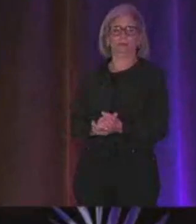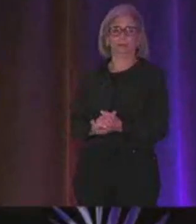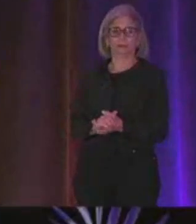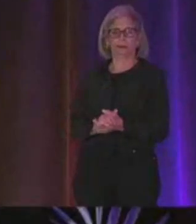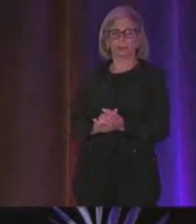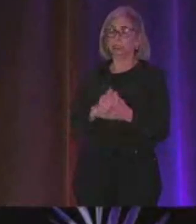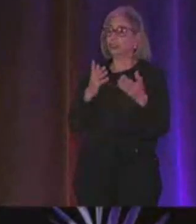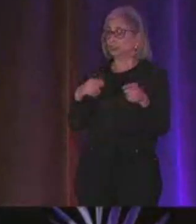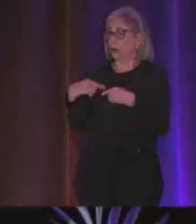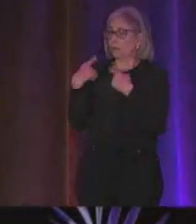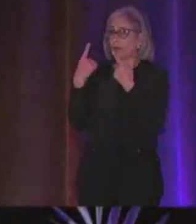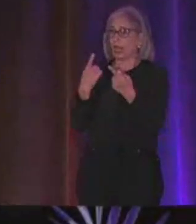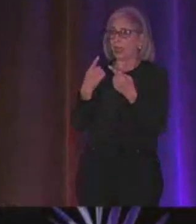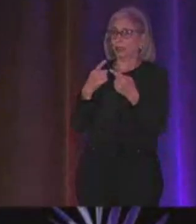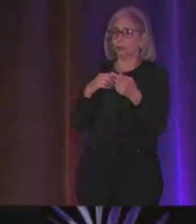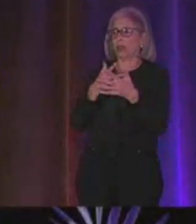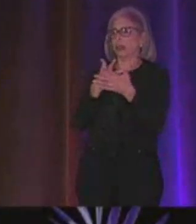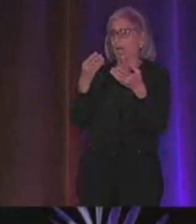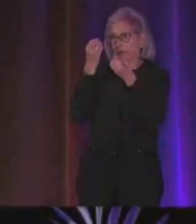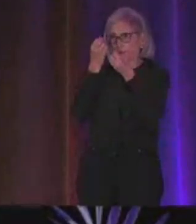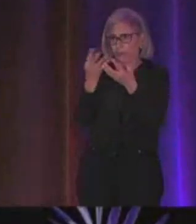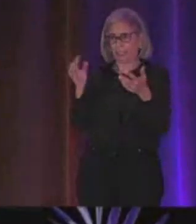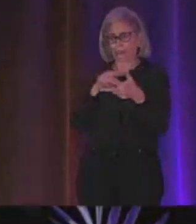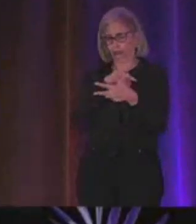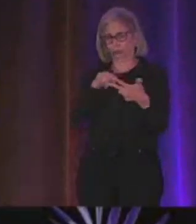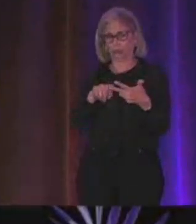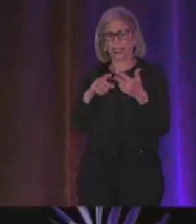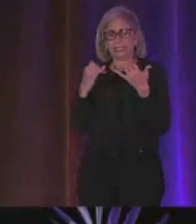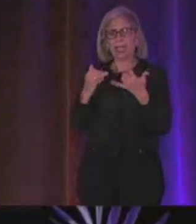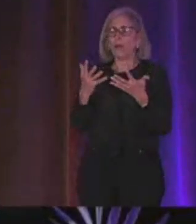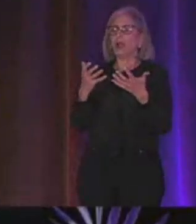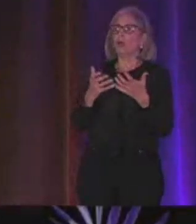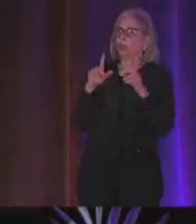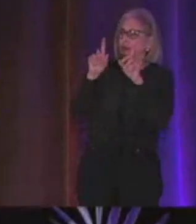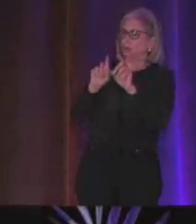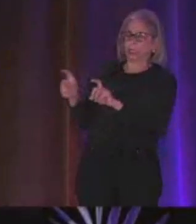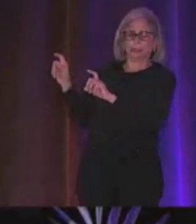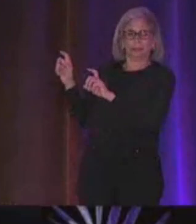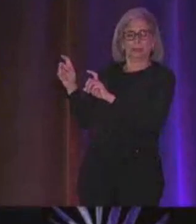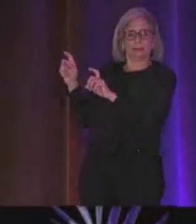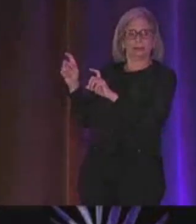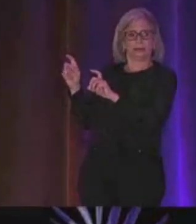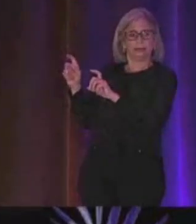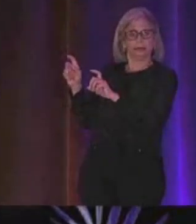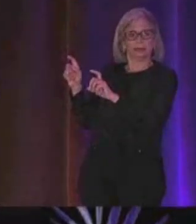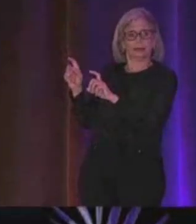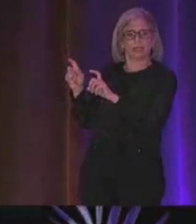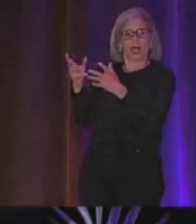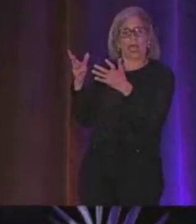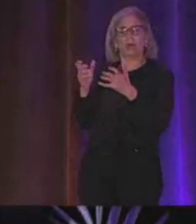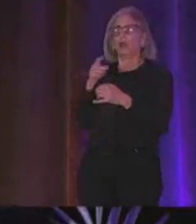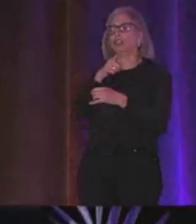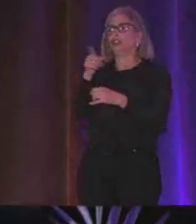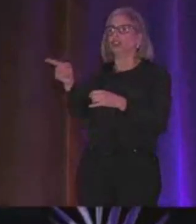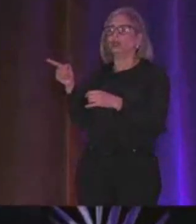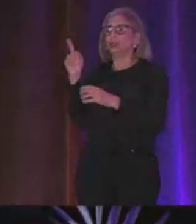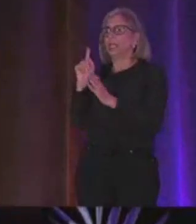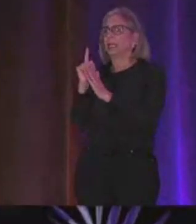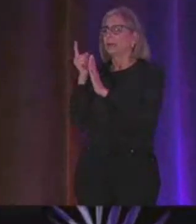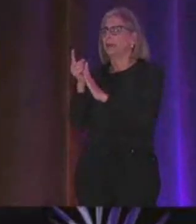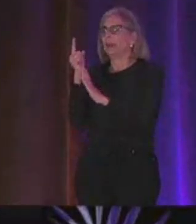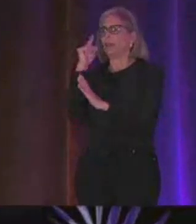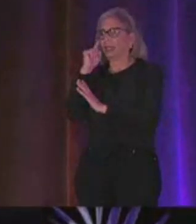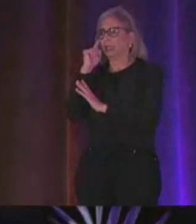So far, we have covered a lot of theory. Now I want to test. I just want you to take a minute and